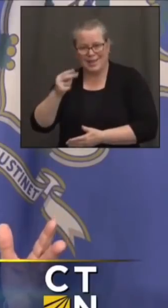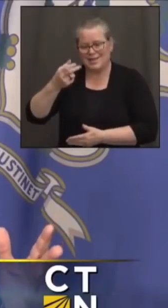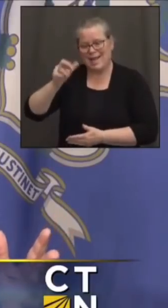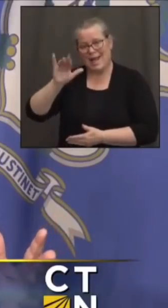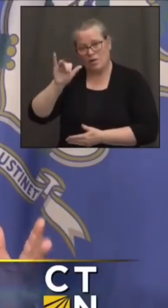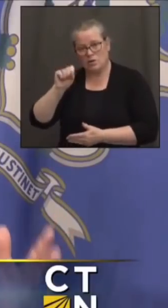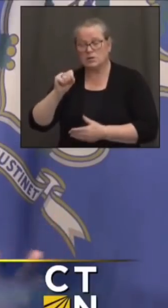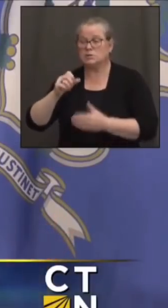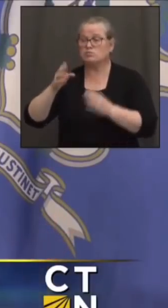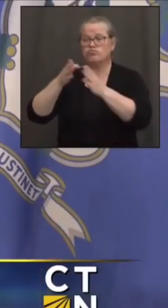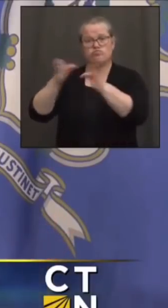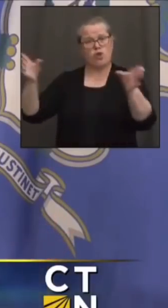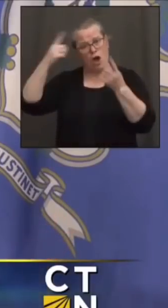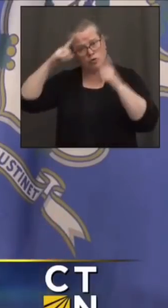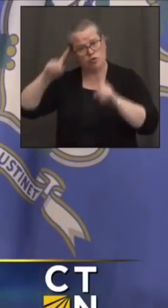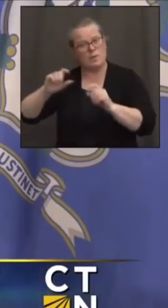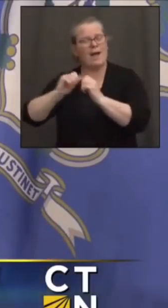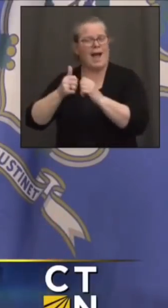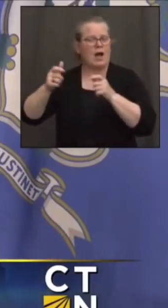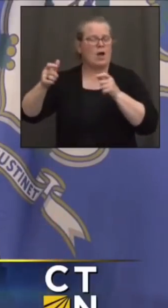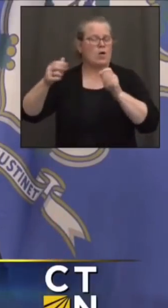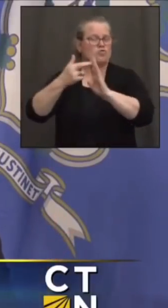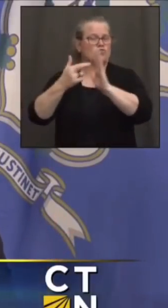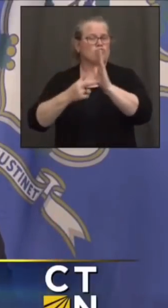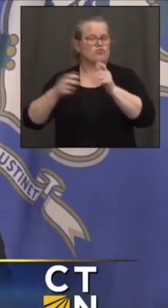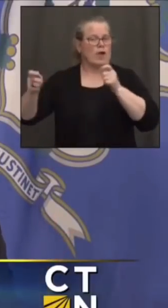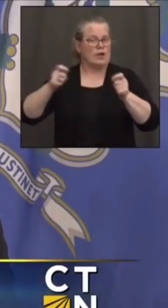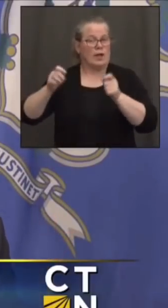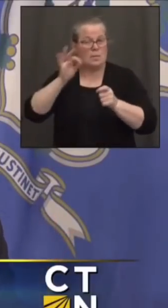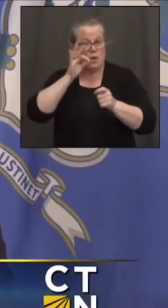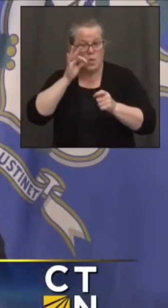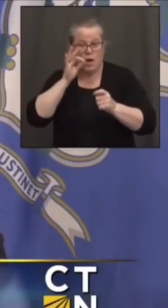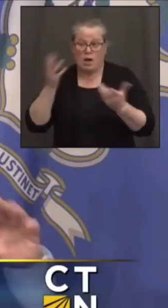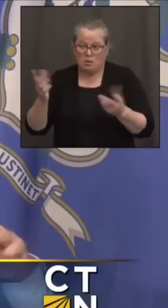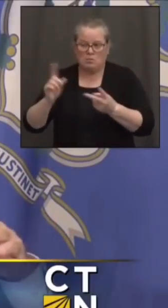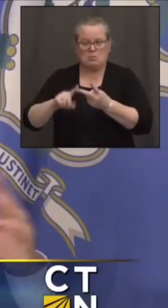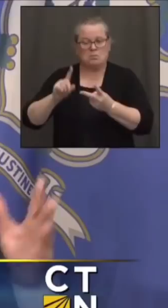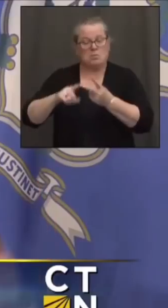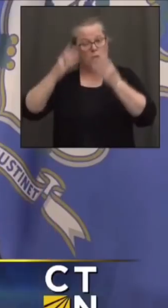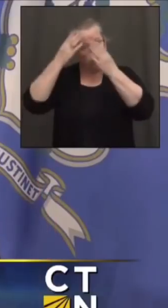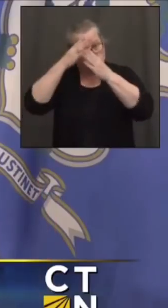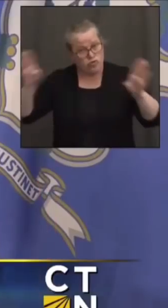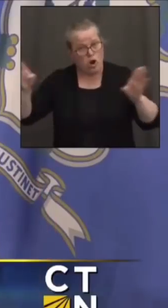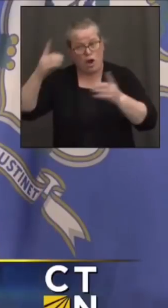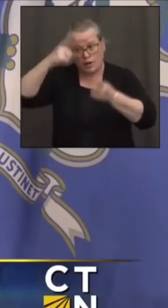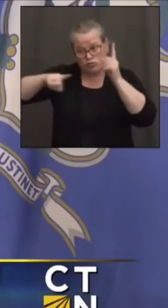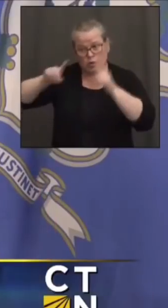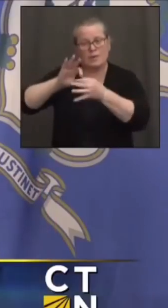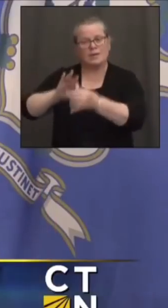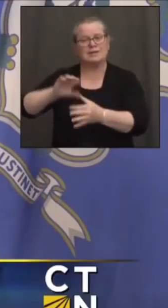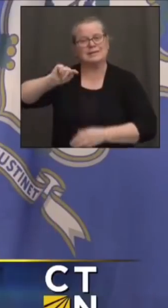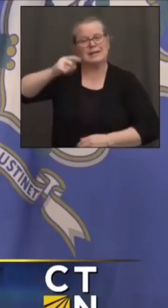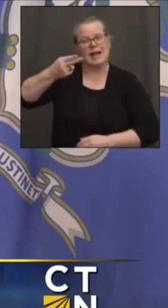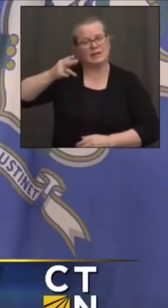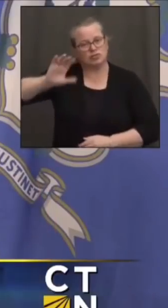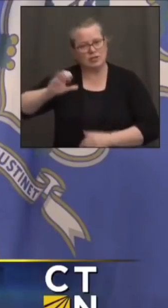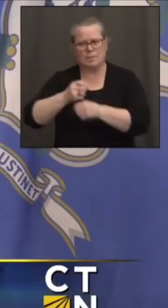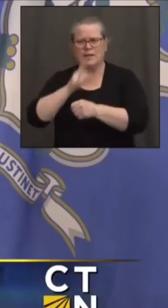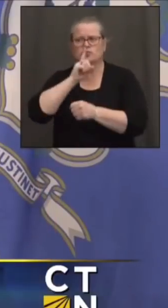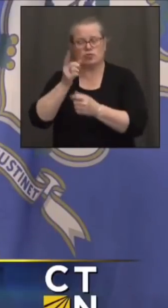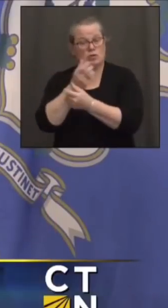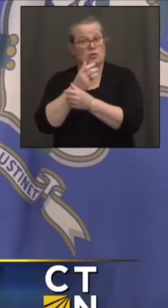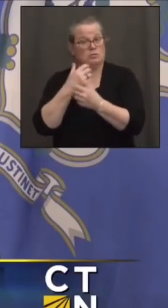in terms of how we regulate marijuana. Broad agreement in terms of THC and making sure we do this on a health and